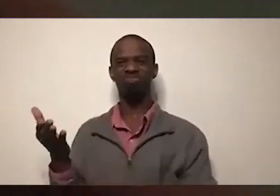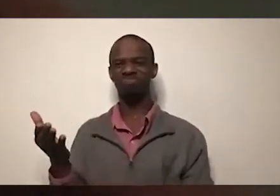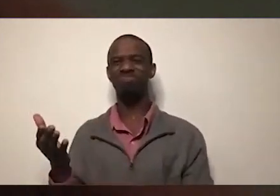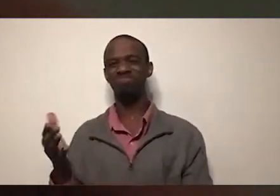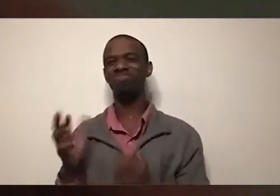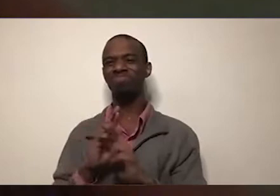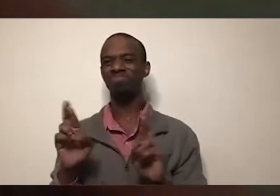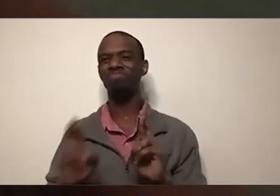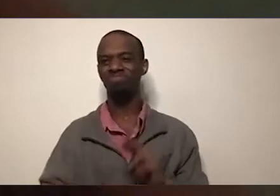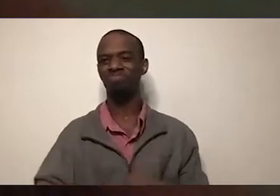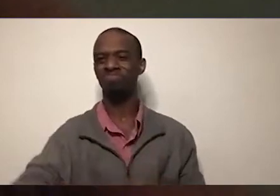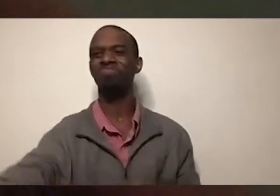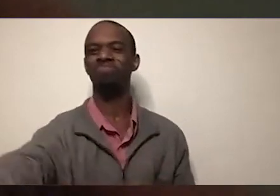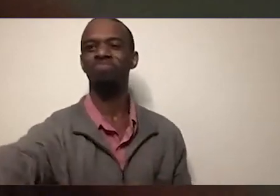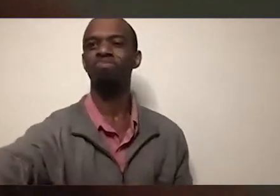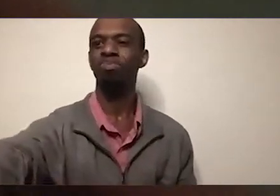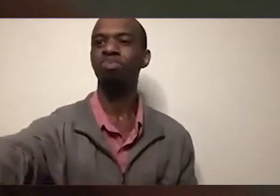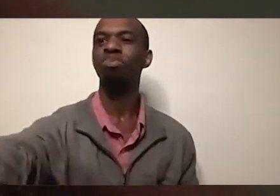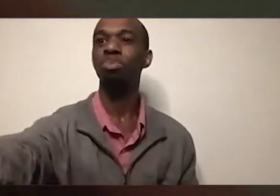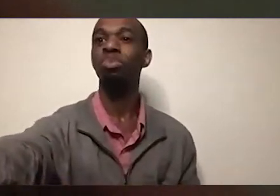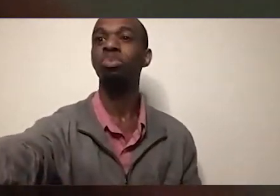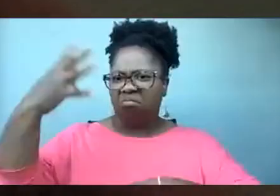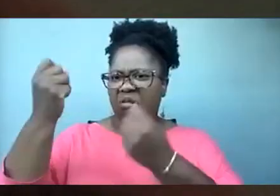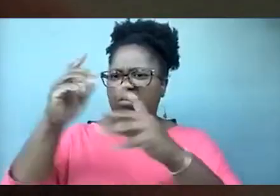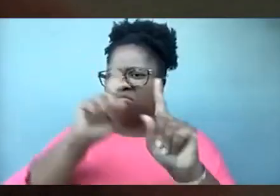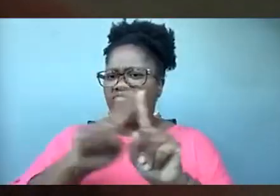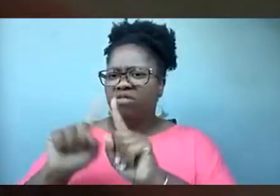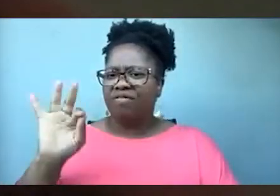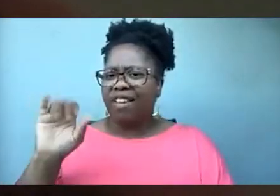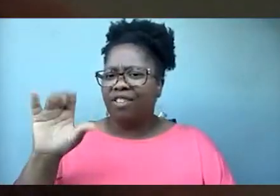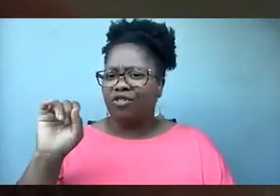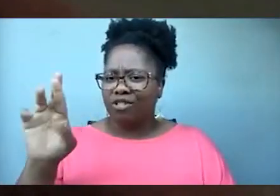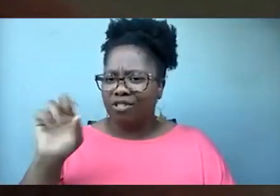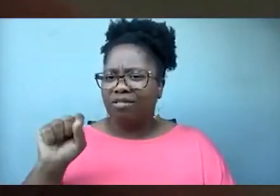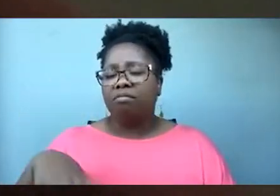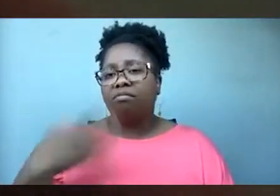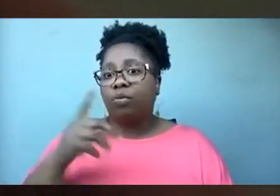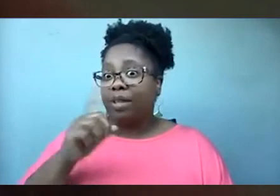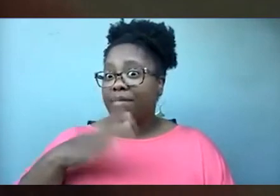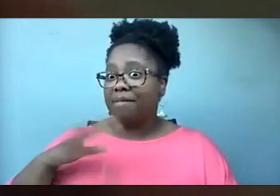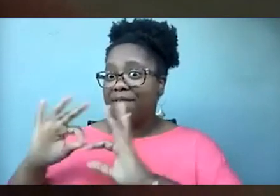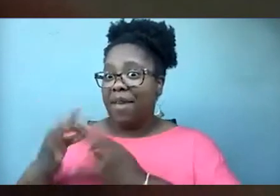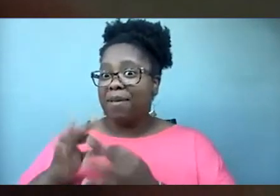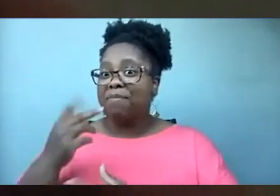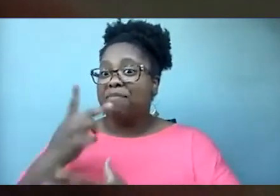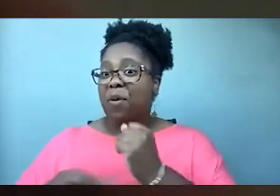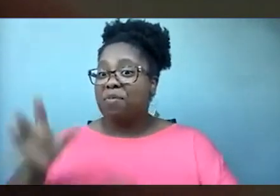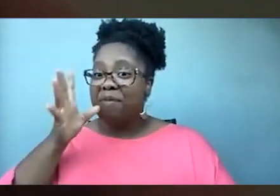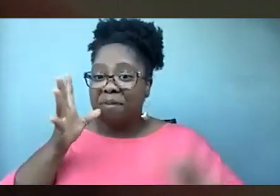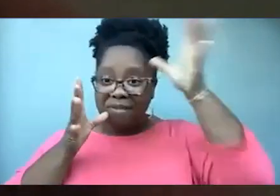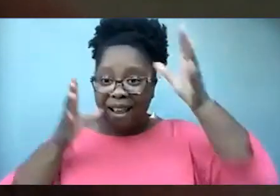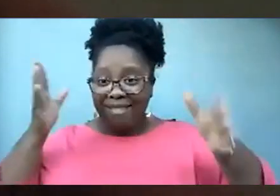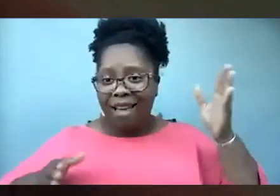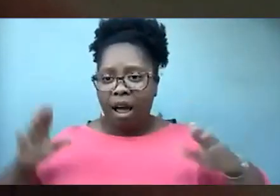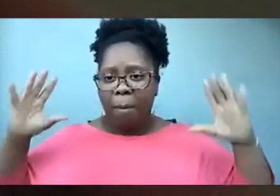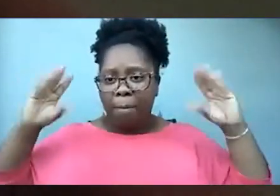both sides, which is not an easy place to be. And so I learned to do what I wanted to do,